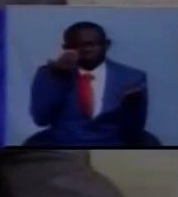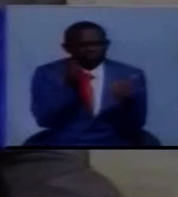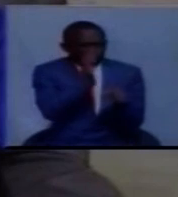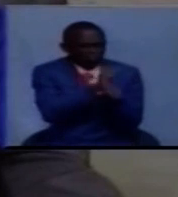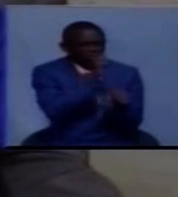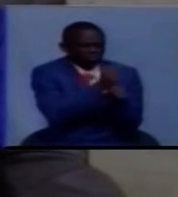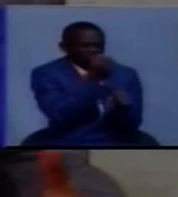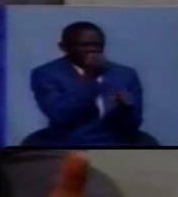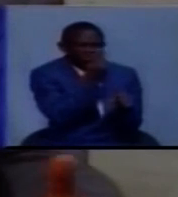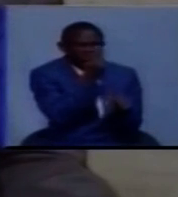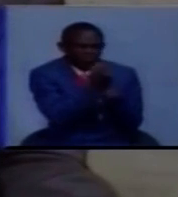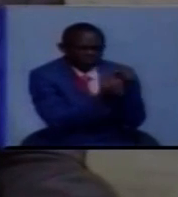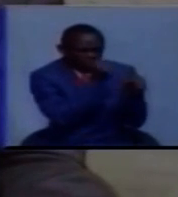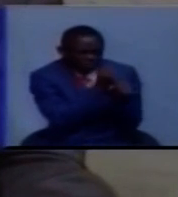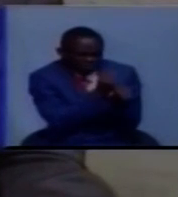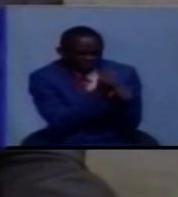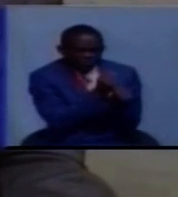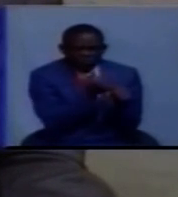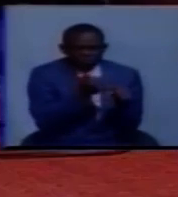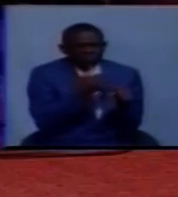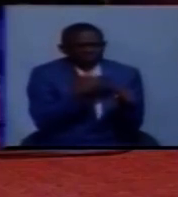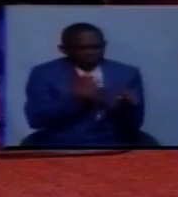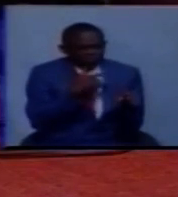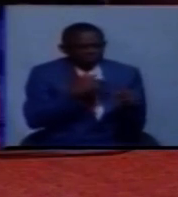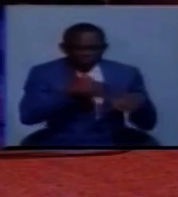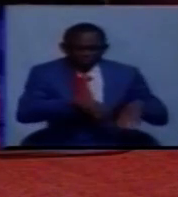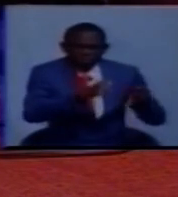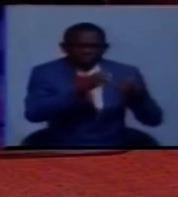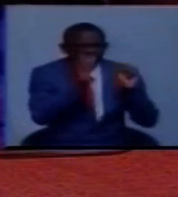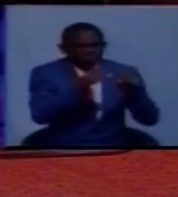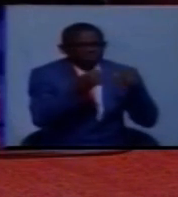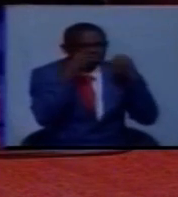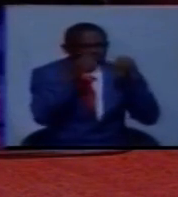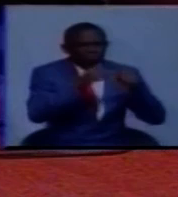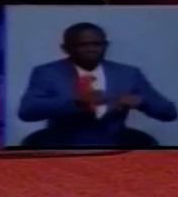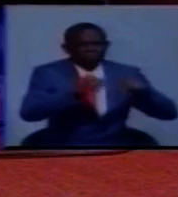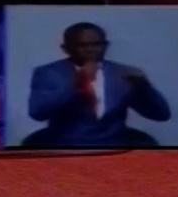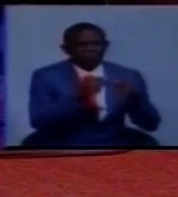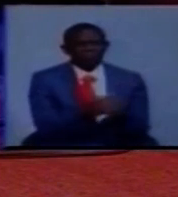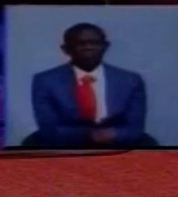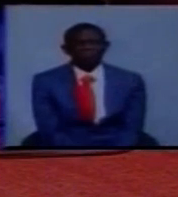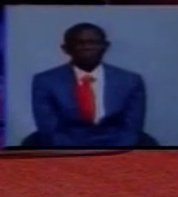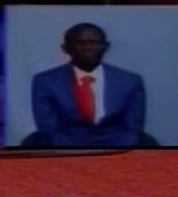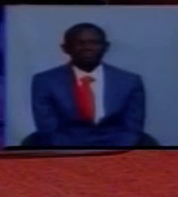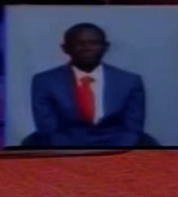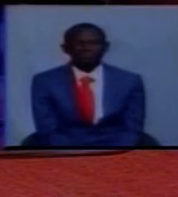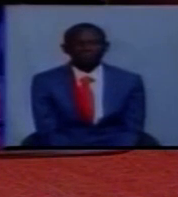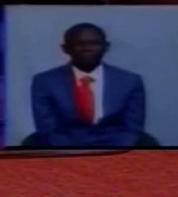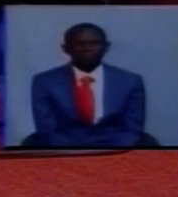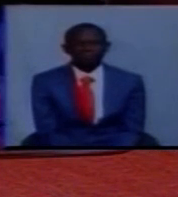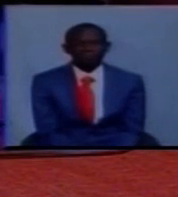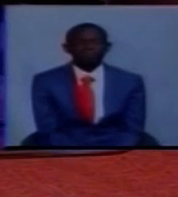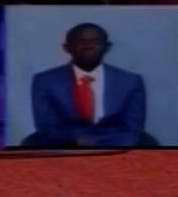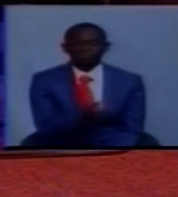on. People should be organized. One other argument that comes up is that of the mines. For instance, mines will subcontract